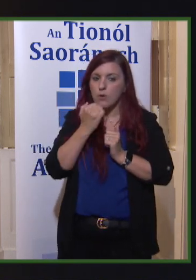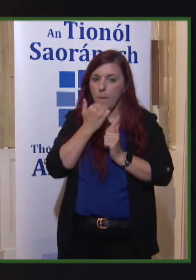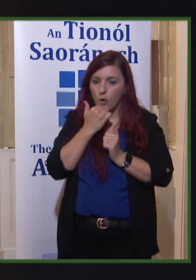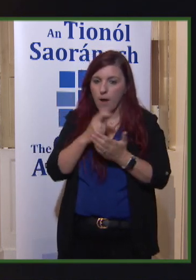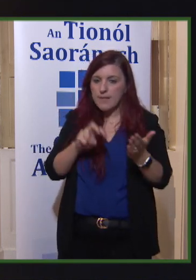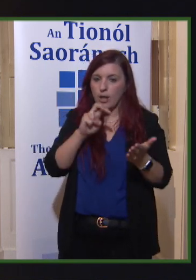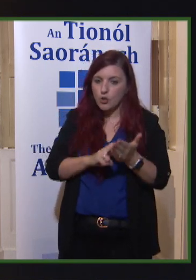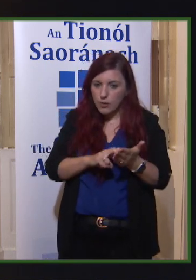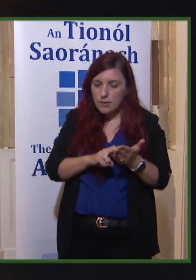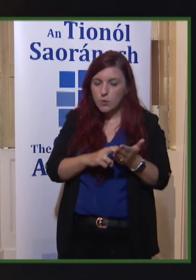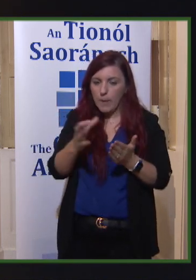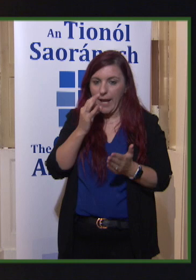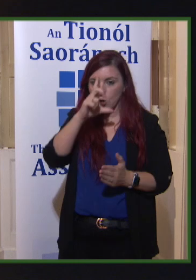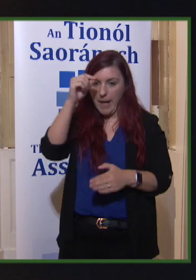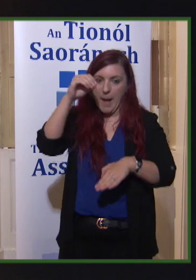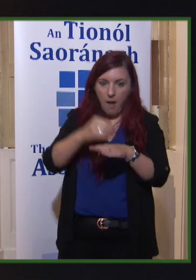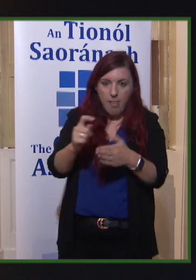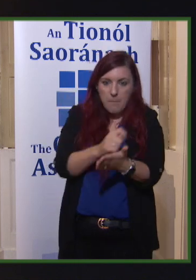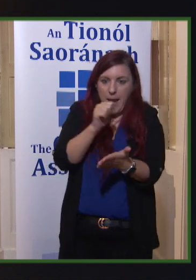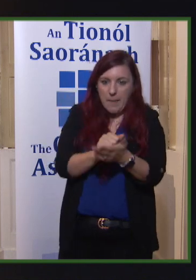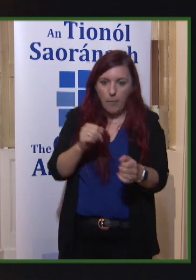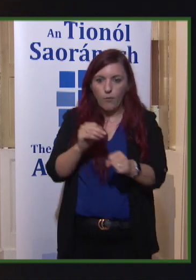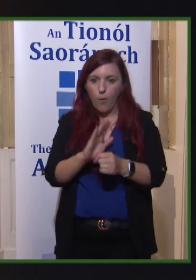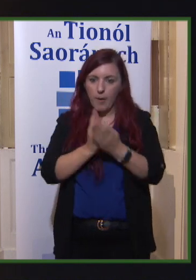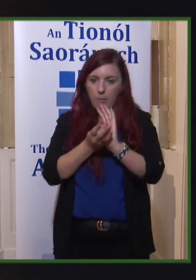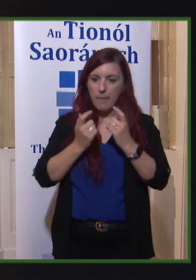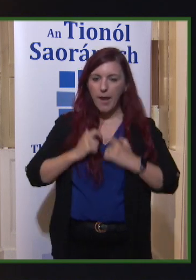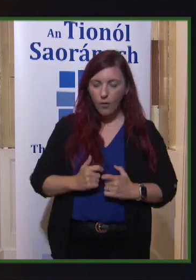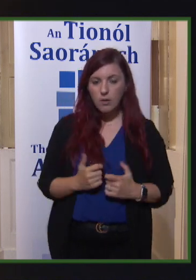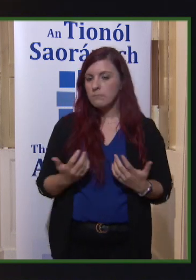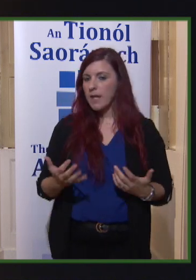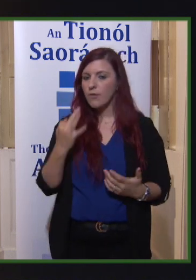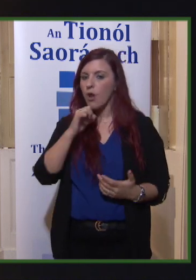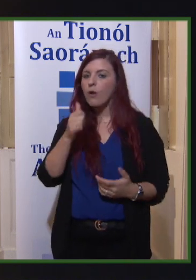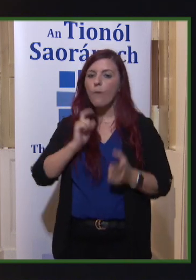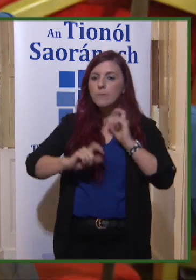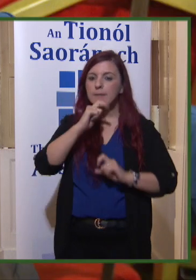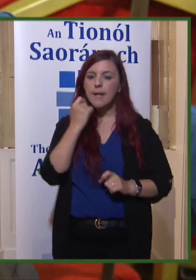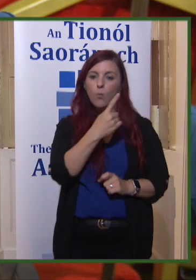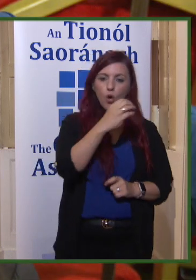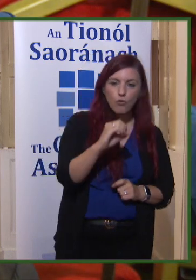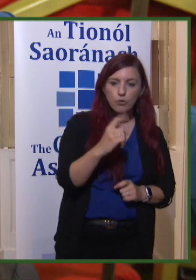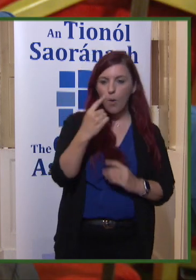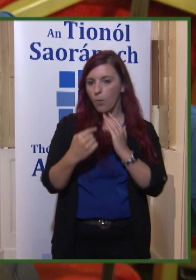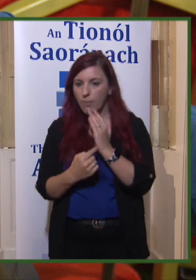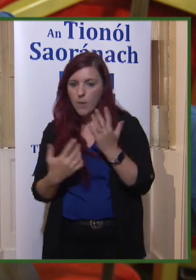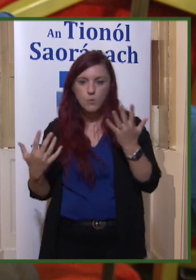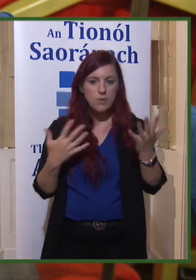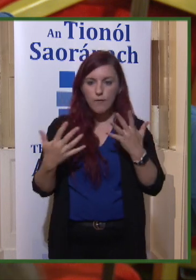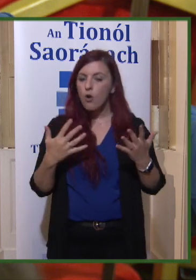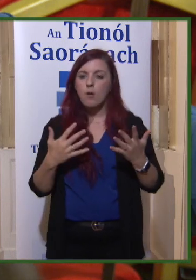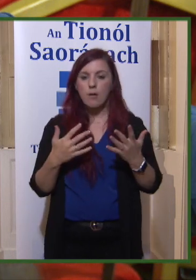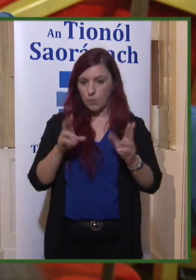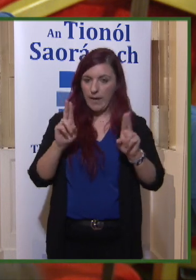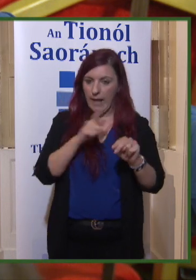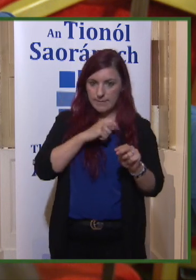signatures if we were not comfortable saying 20, 30, 50, 100, 1,000, whatever it is. Perhaps we could change the ballot paper to say